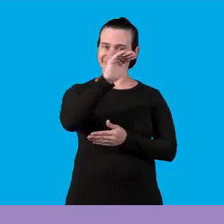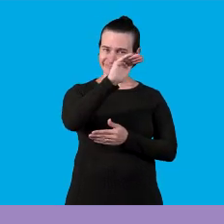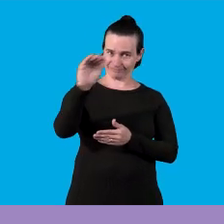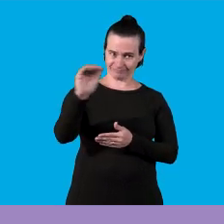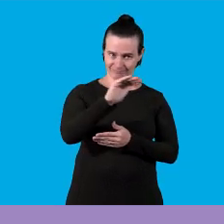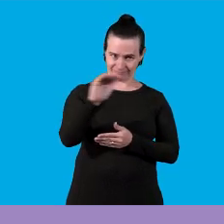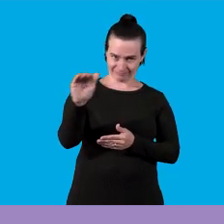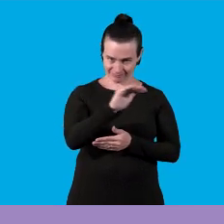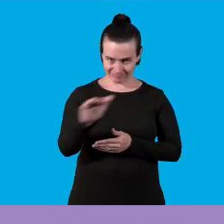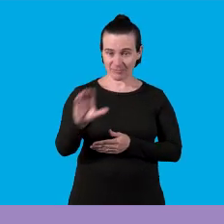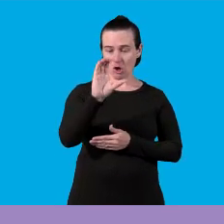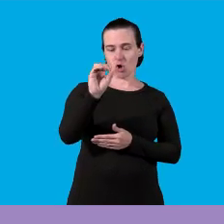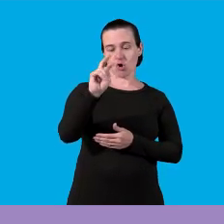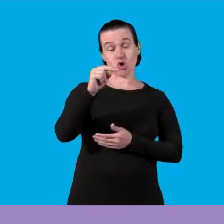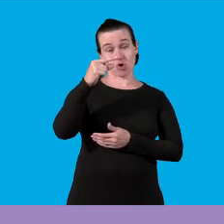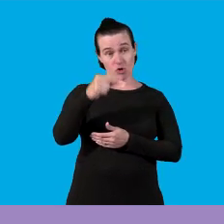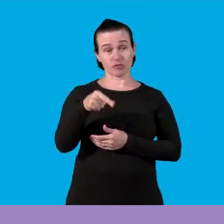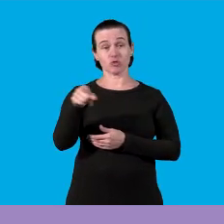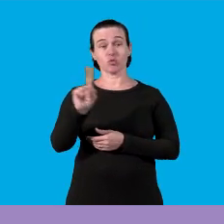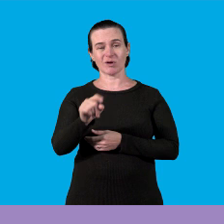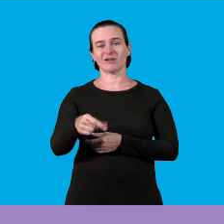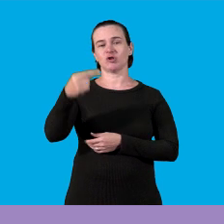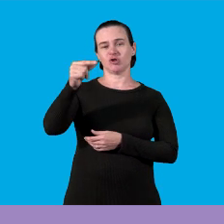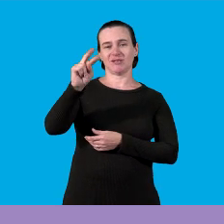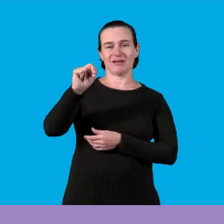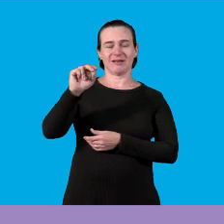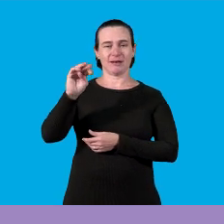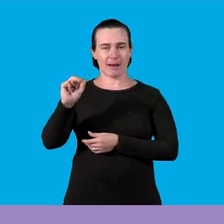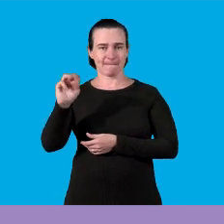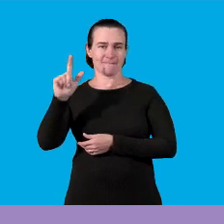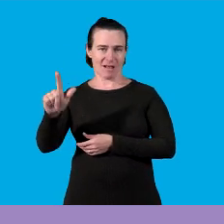All the sides are equal, is therefore congruent. Even if it's a